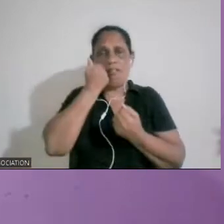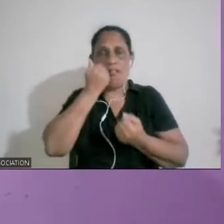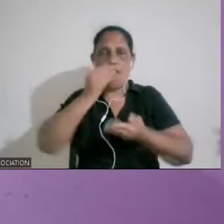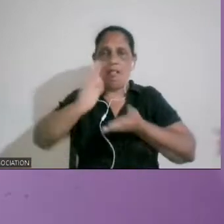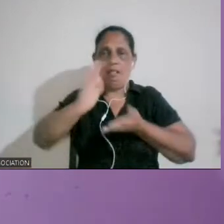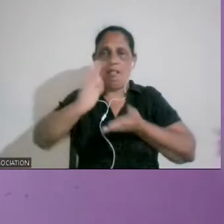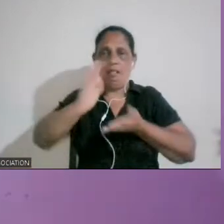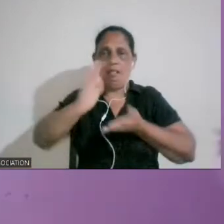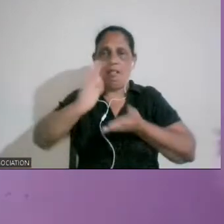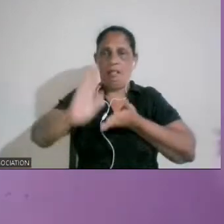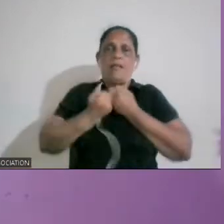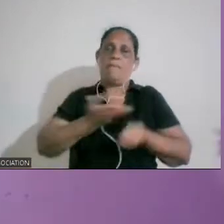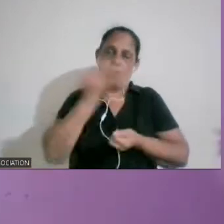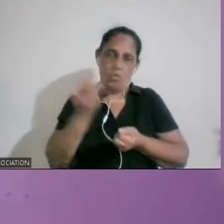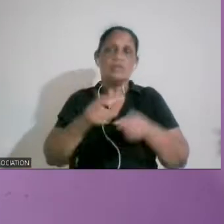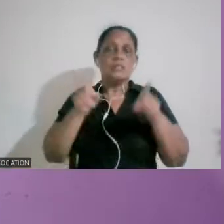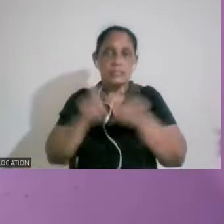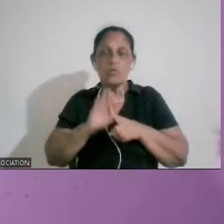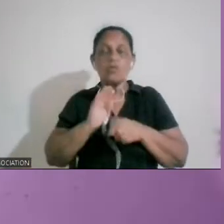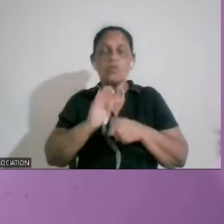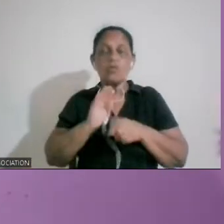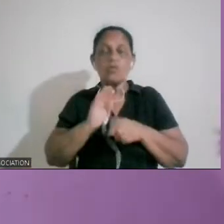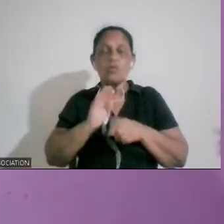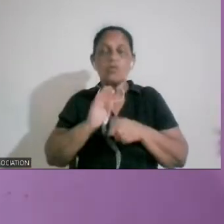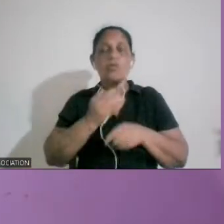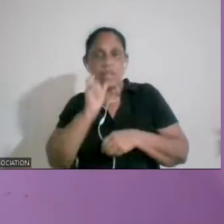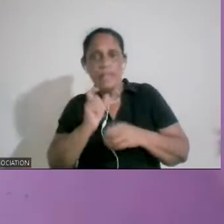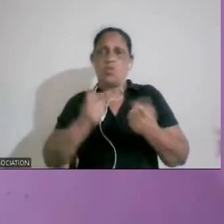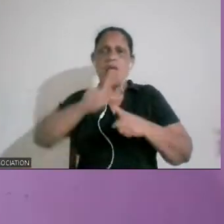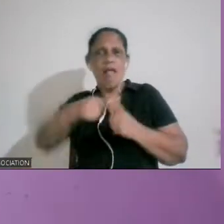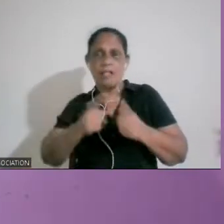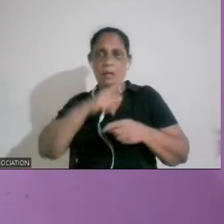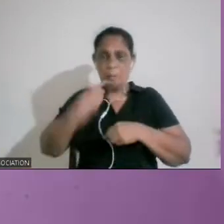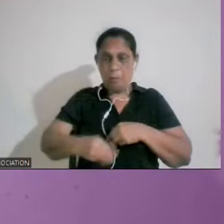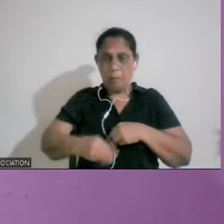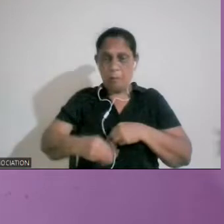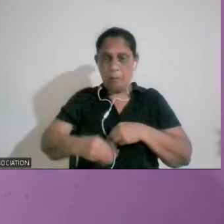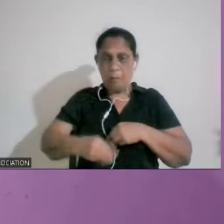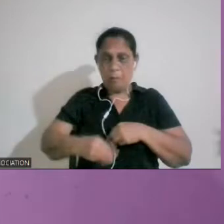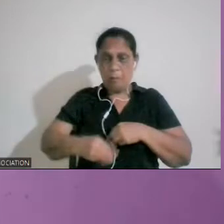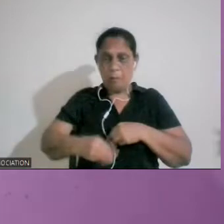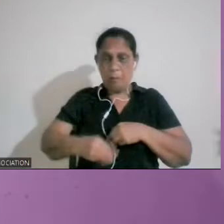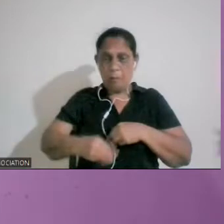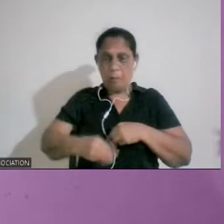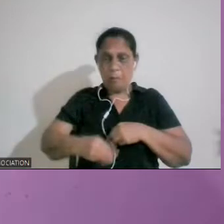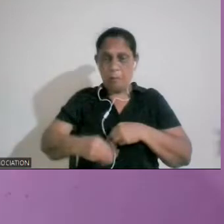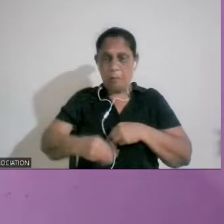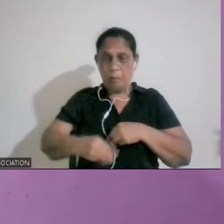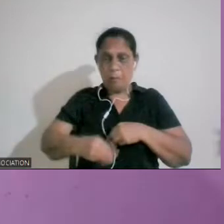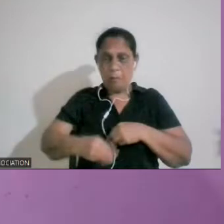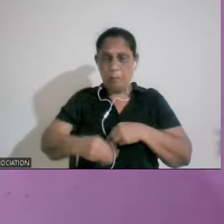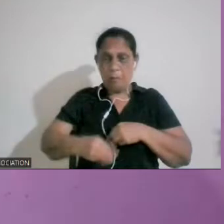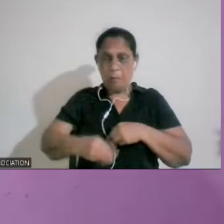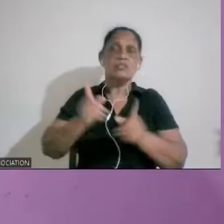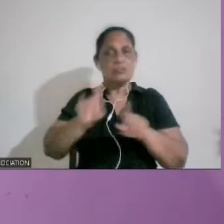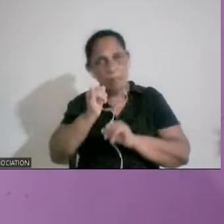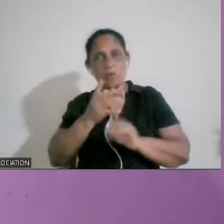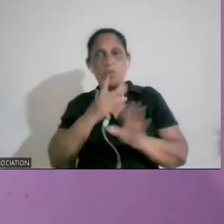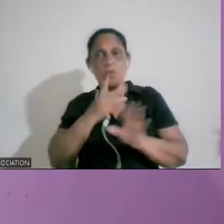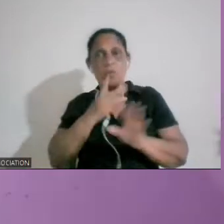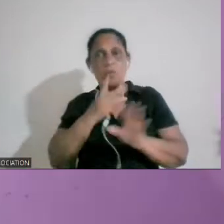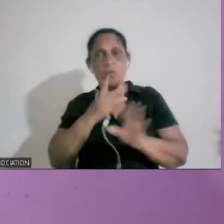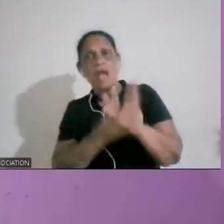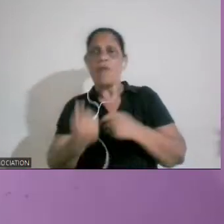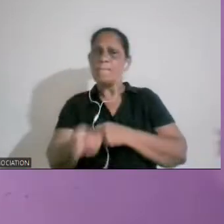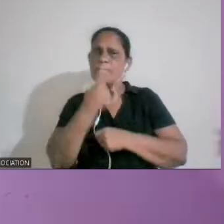of an underlying more sinister cause. If you're older, endometrial cancer can frequently present as heavy menstrual bleeding, but even when